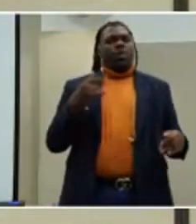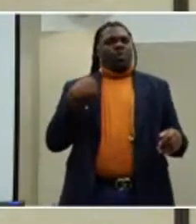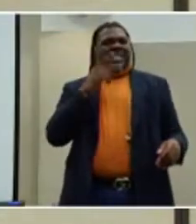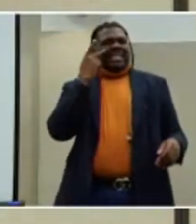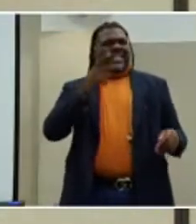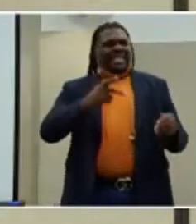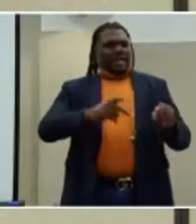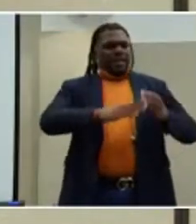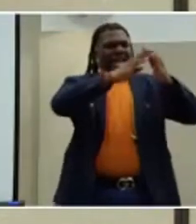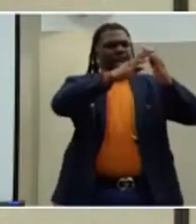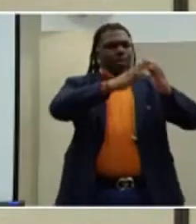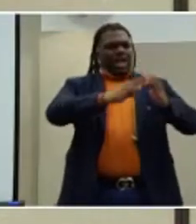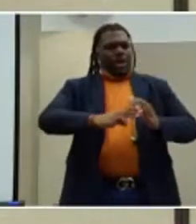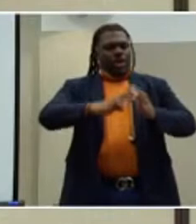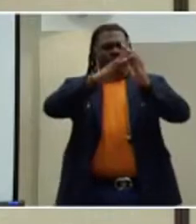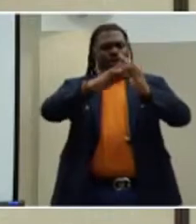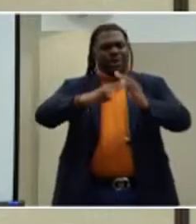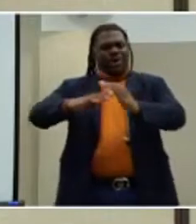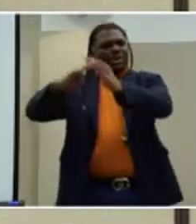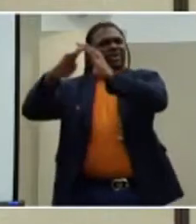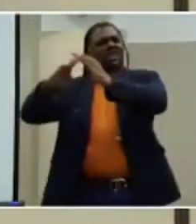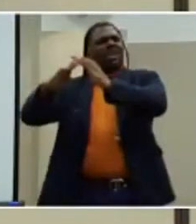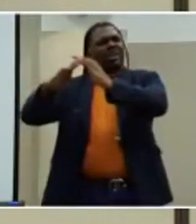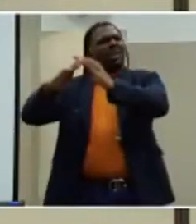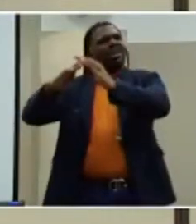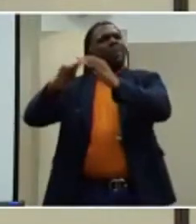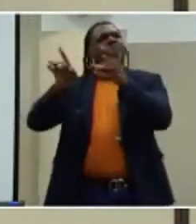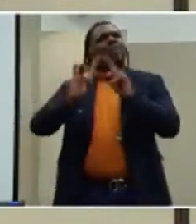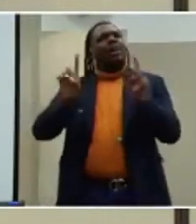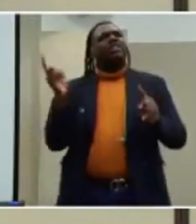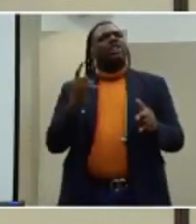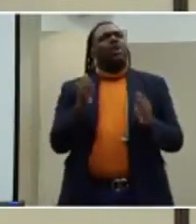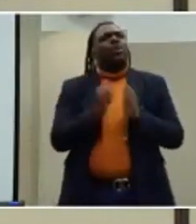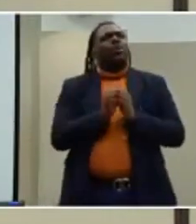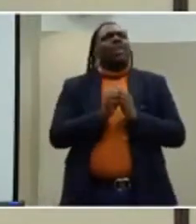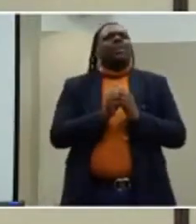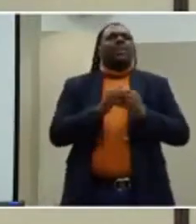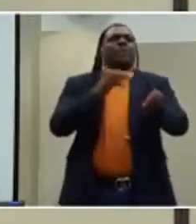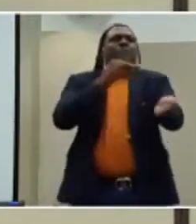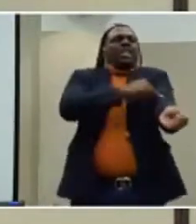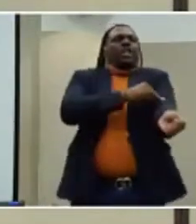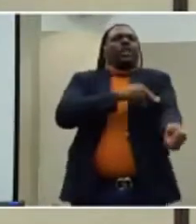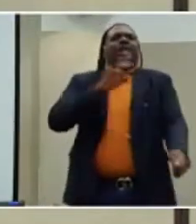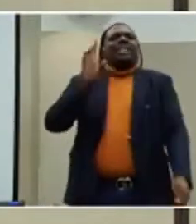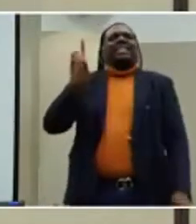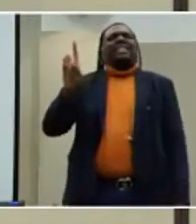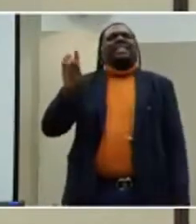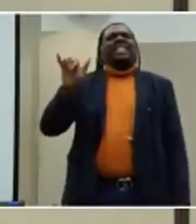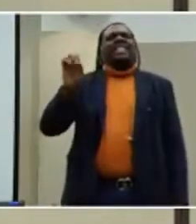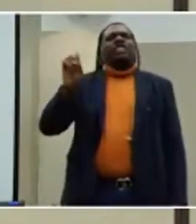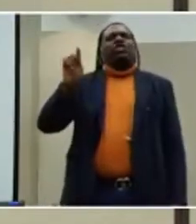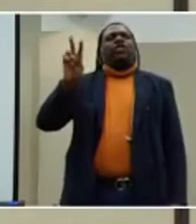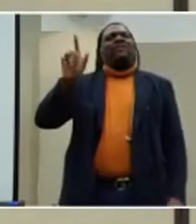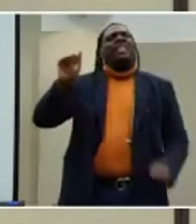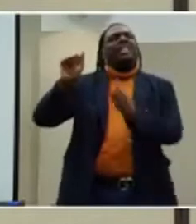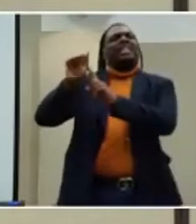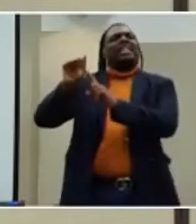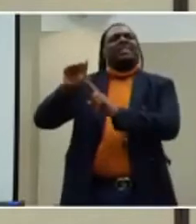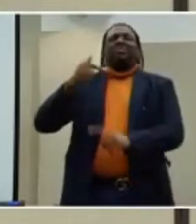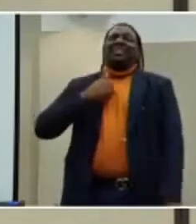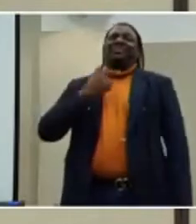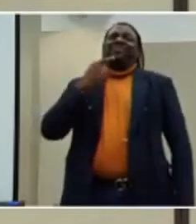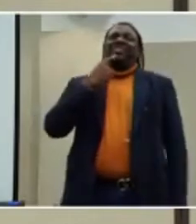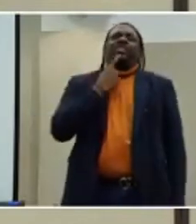barriers to getting where you need to go. As somebody with muscular dystrophy, I have not, I've been